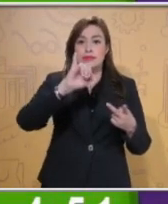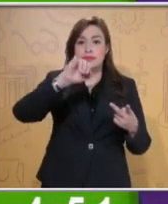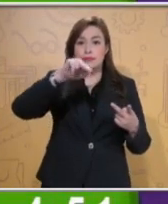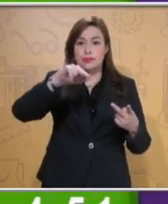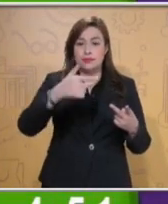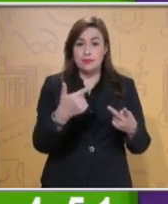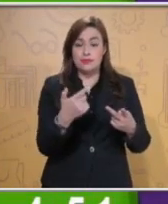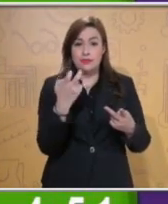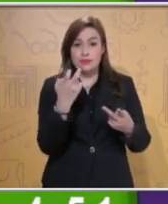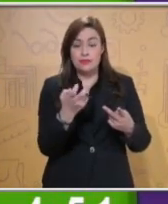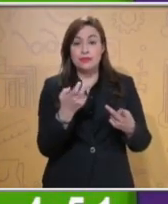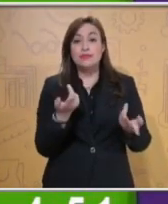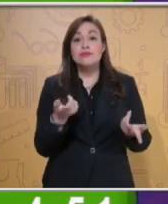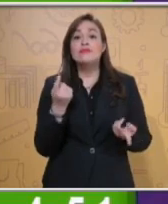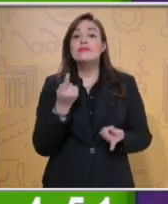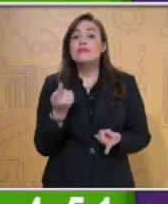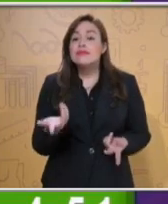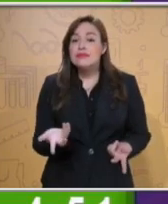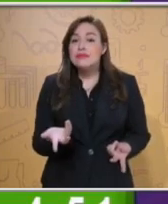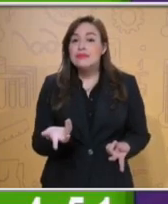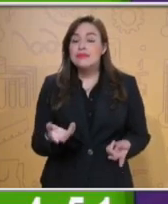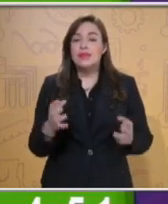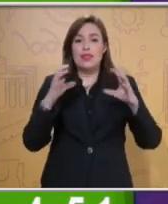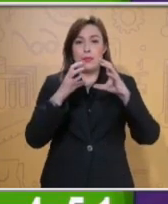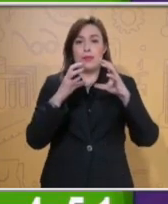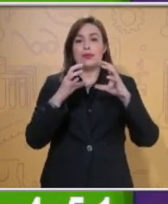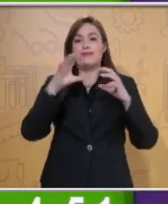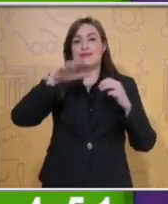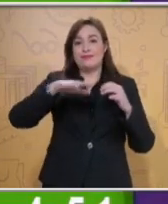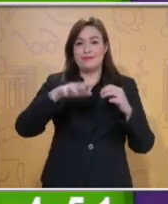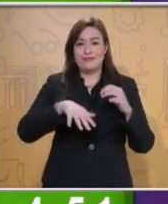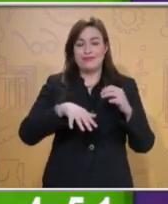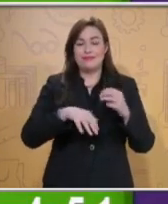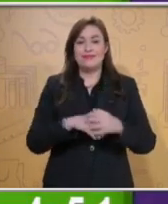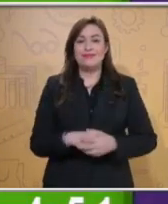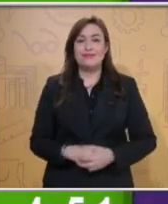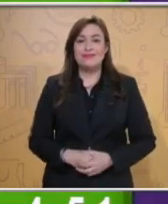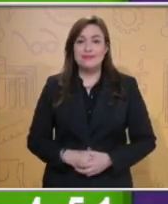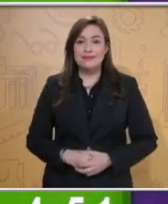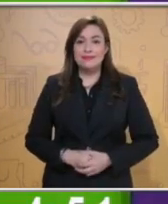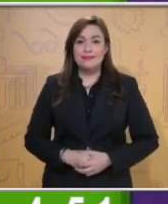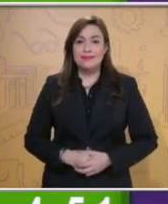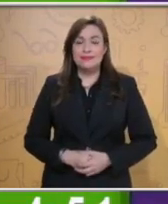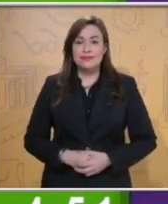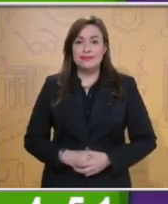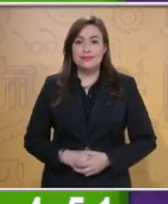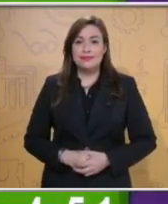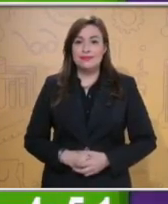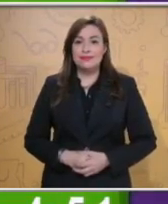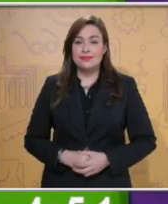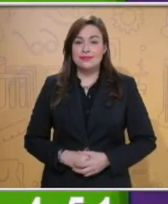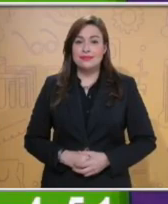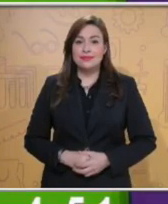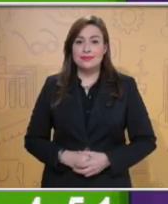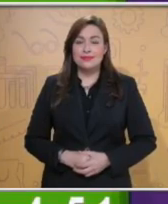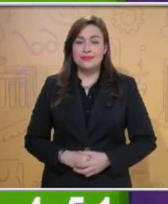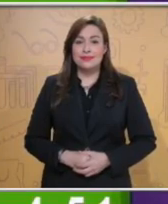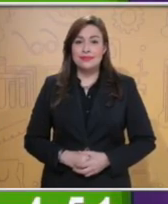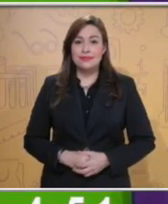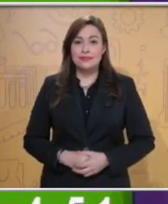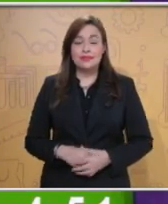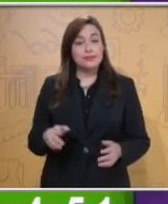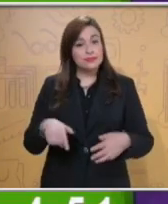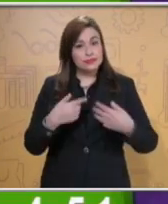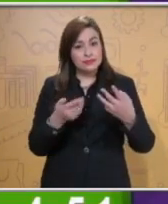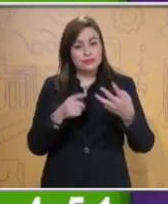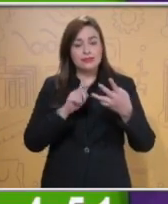that it's with the ball. I didn't mark this one, okay, here it is. Now